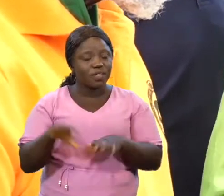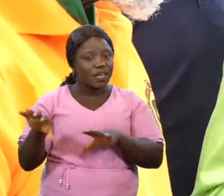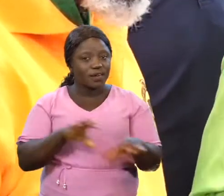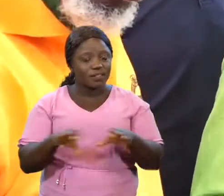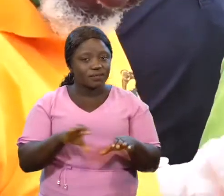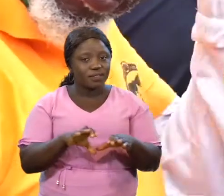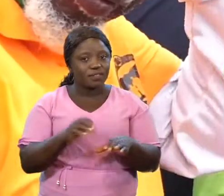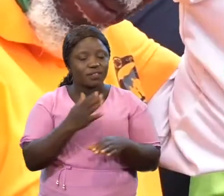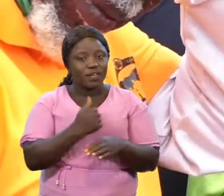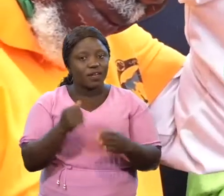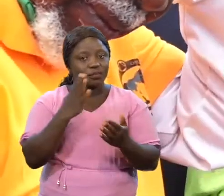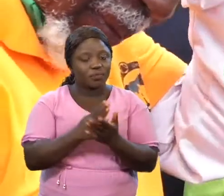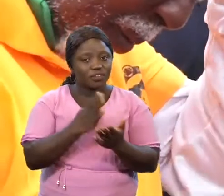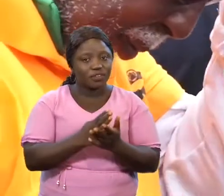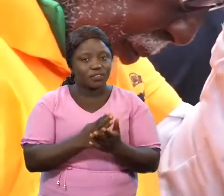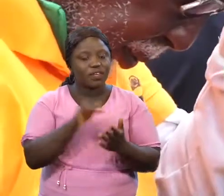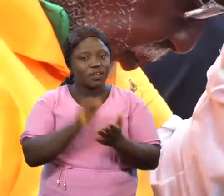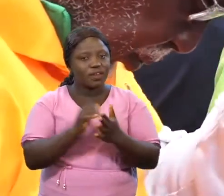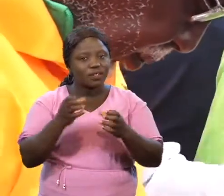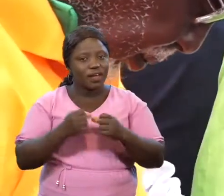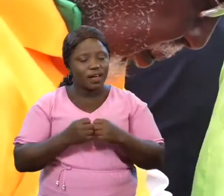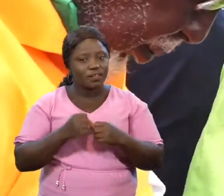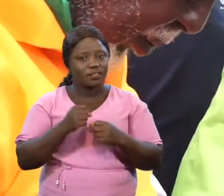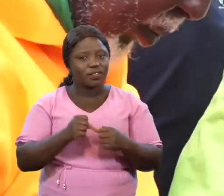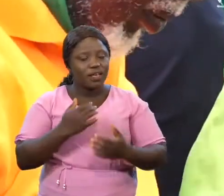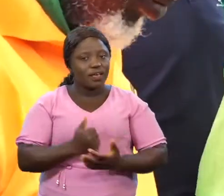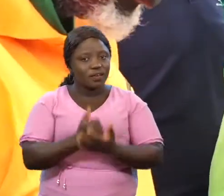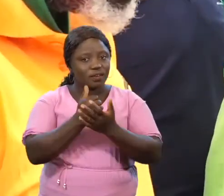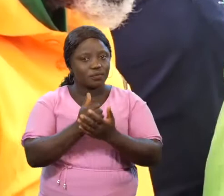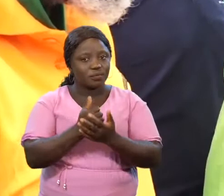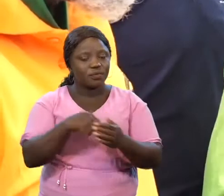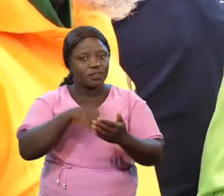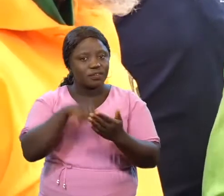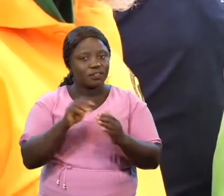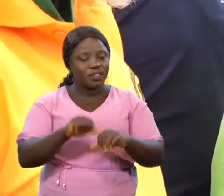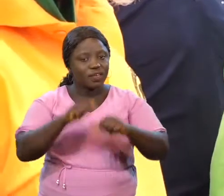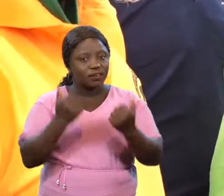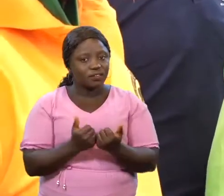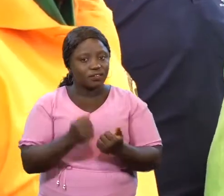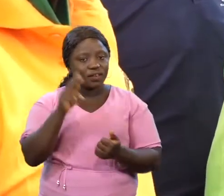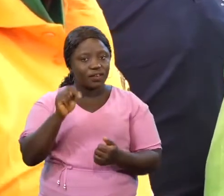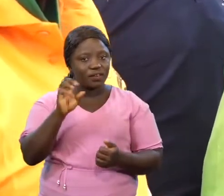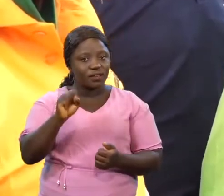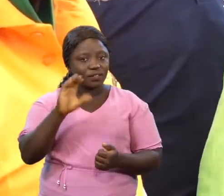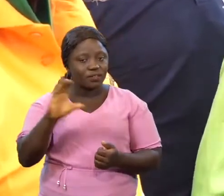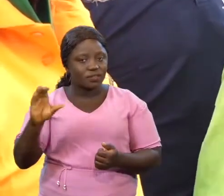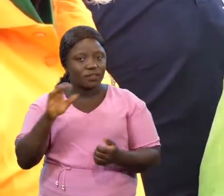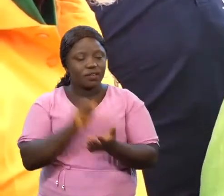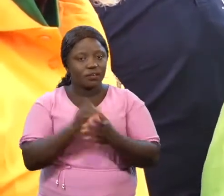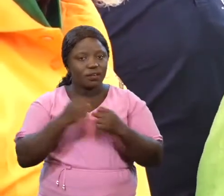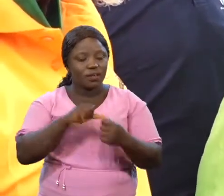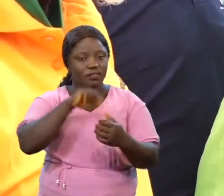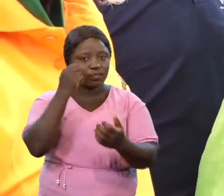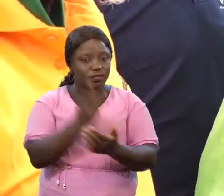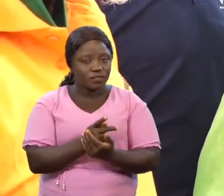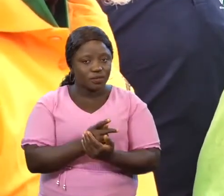programs, activities, and budget lines that has enabled this agency, NSCC, that was set up by